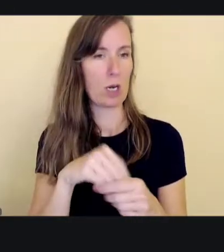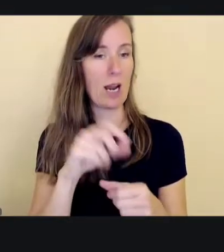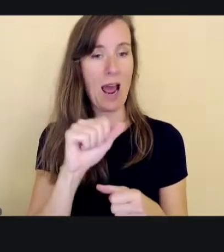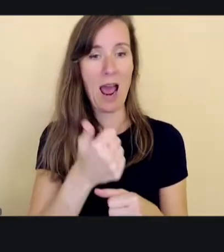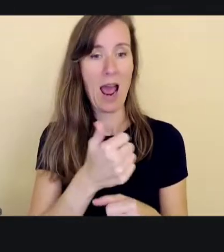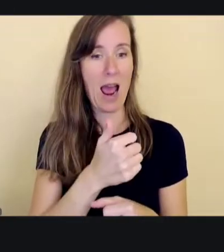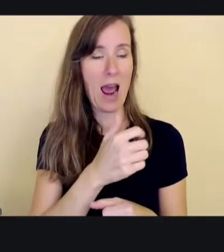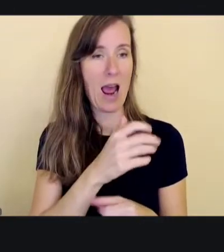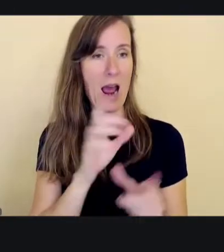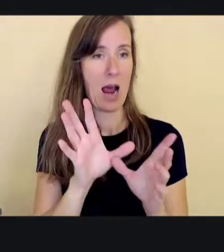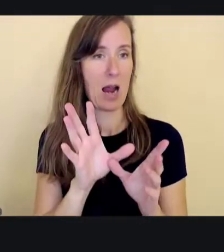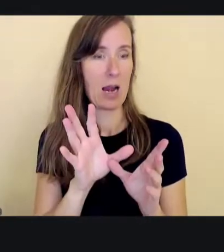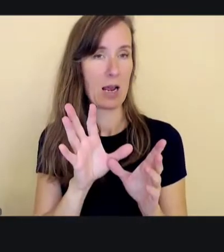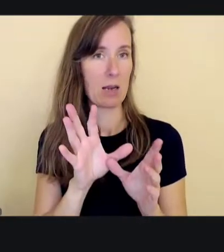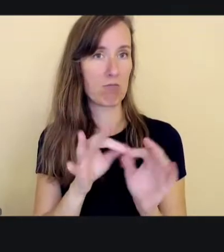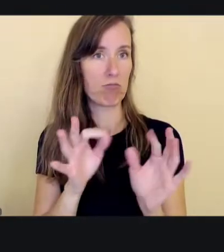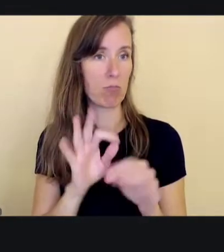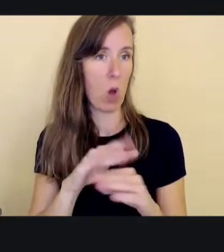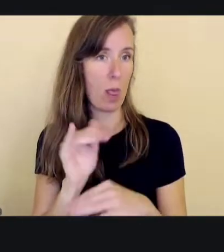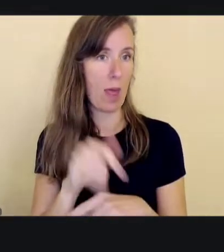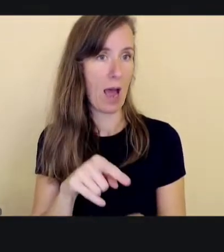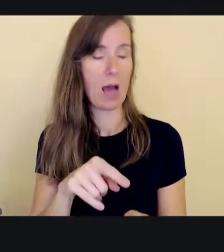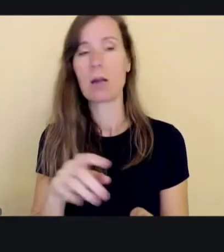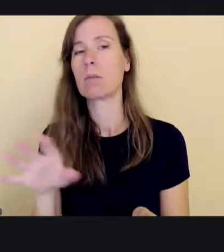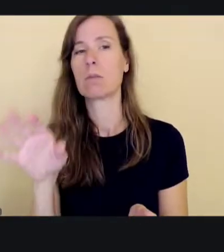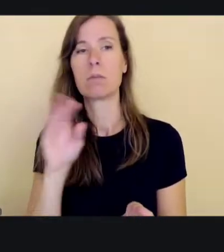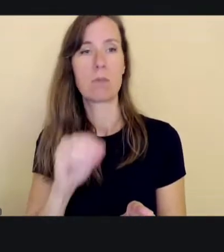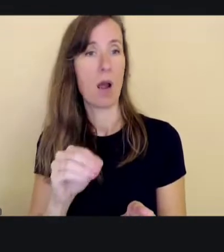Hearing none, all of those items are approved.